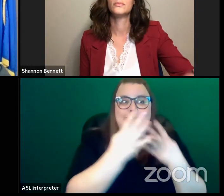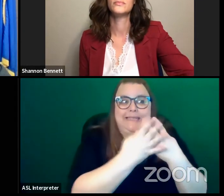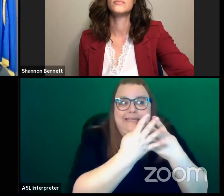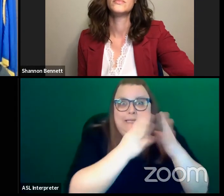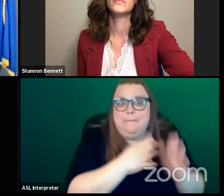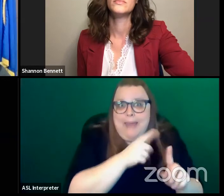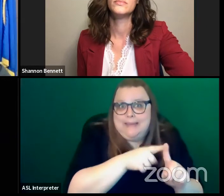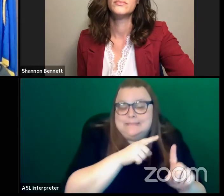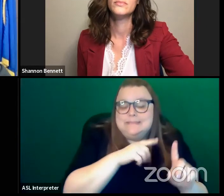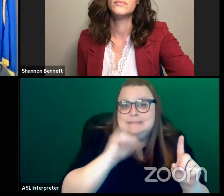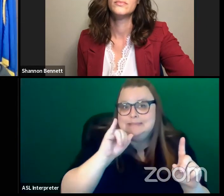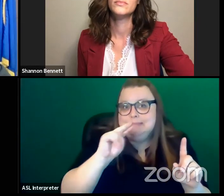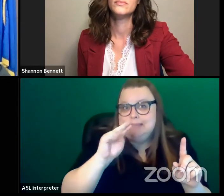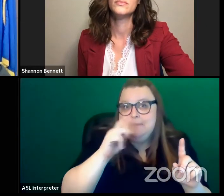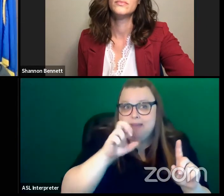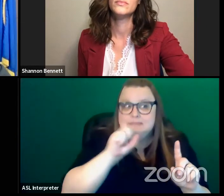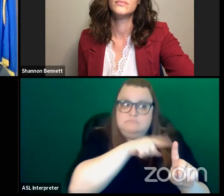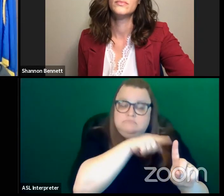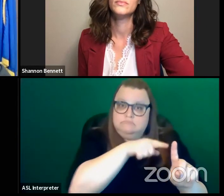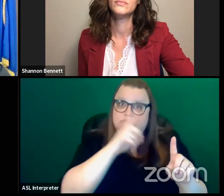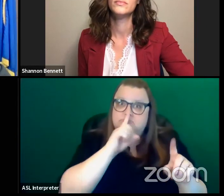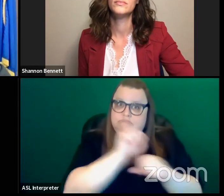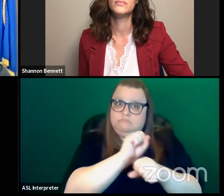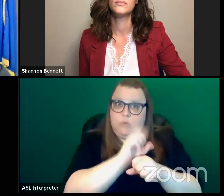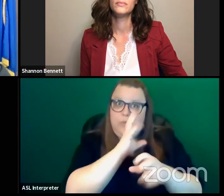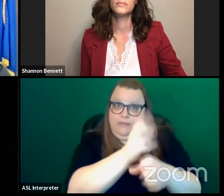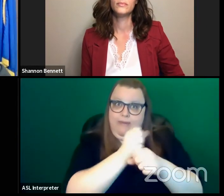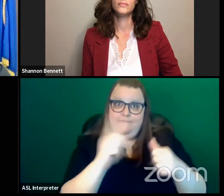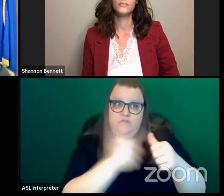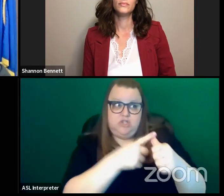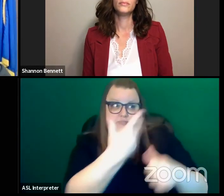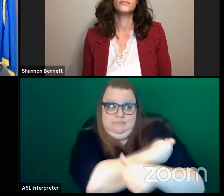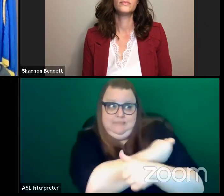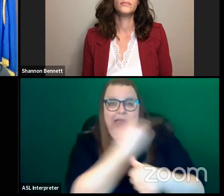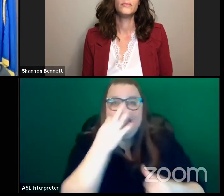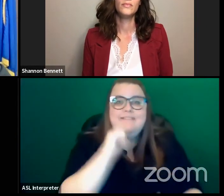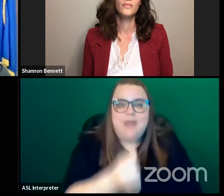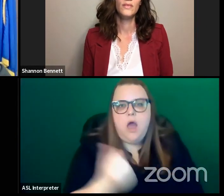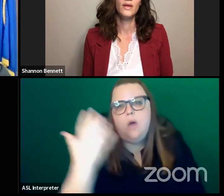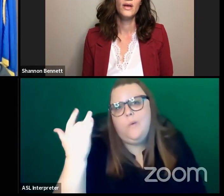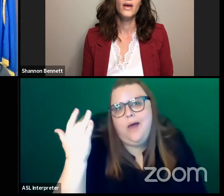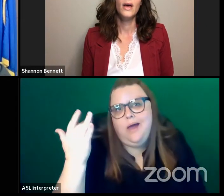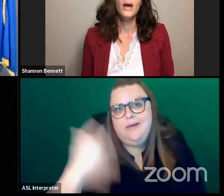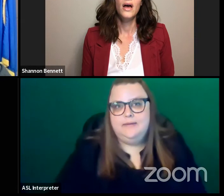prisons also be among those to get first doses? And if not, why not?